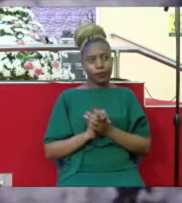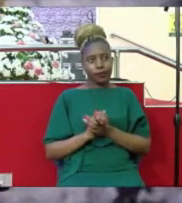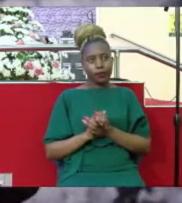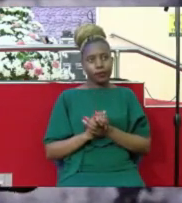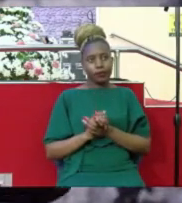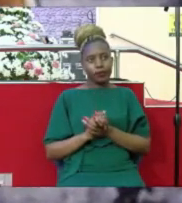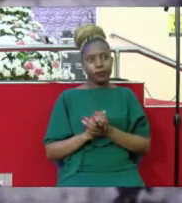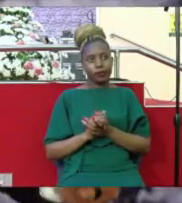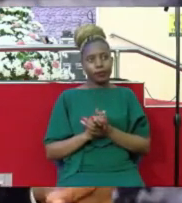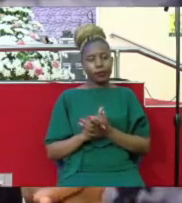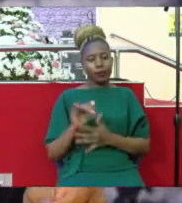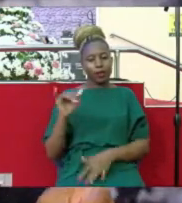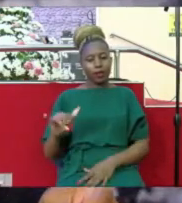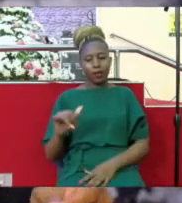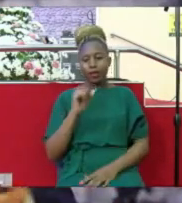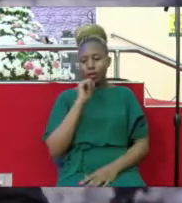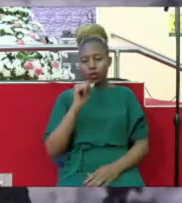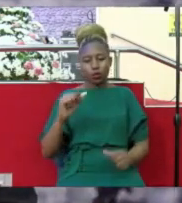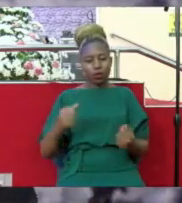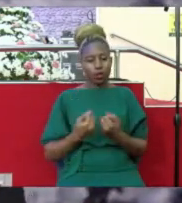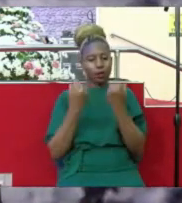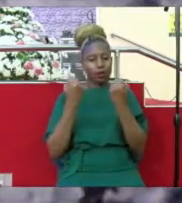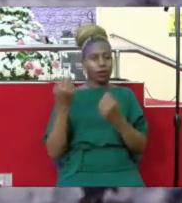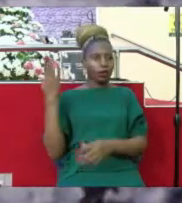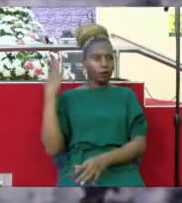that has not happened before.